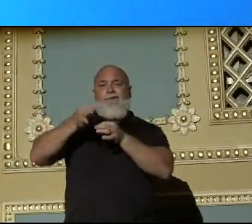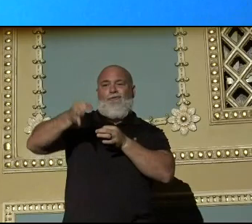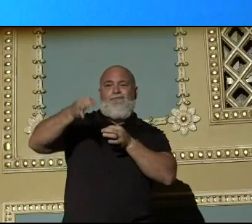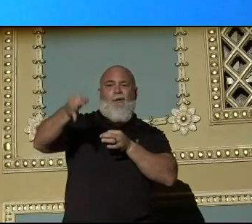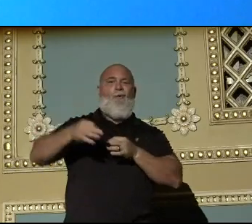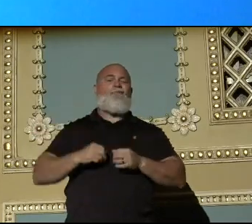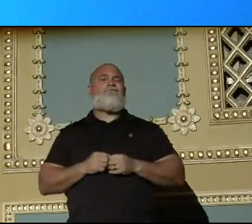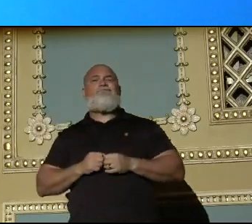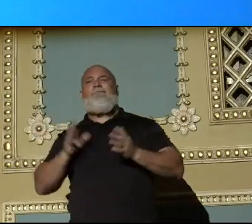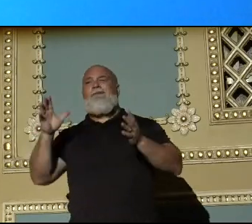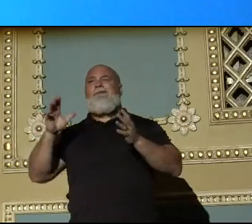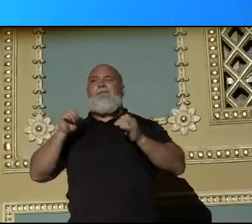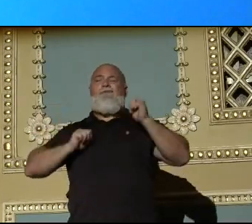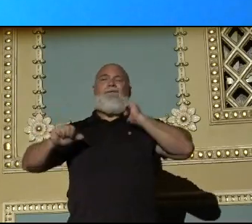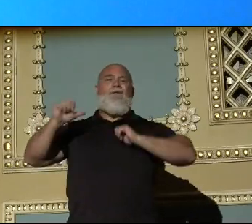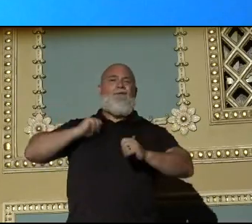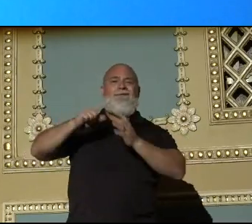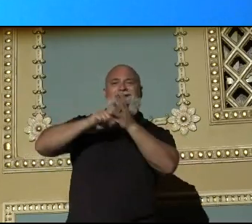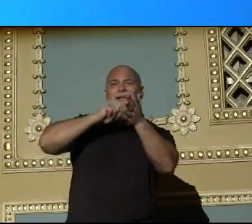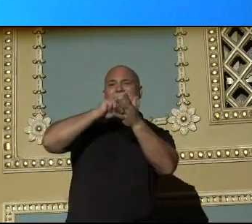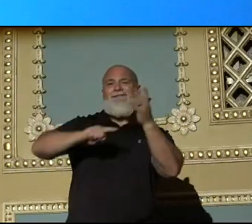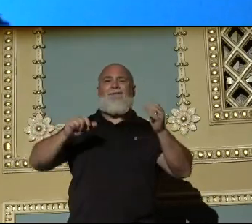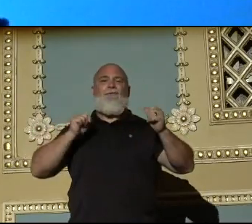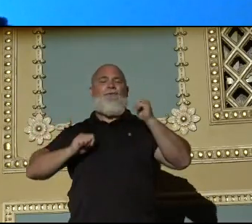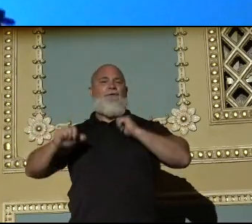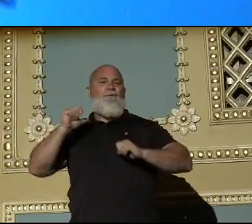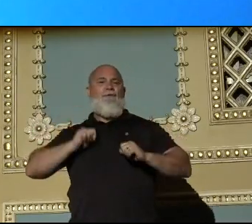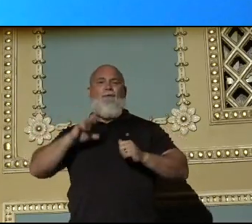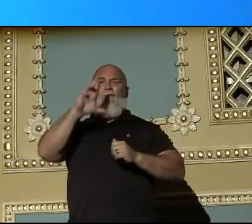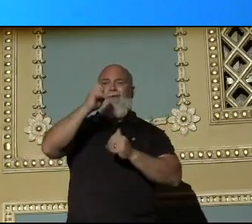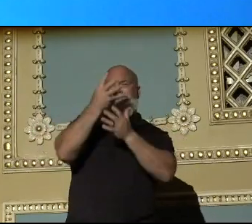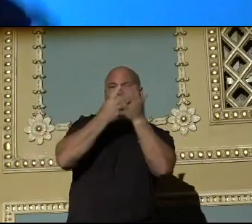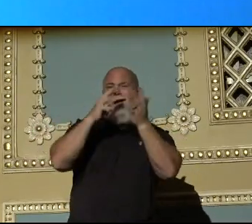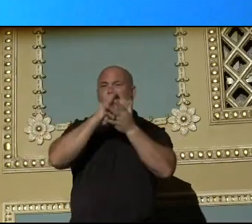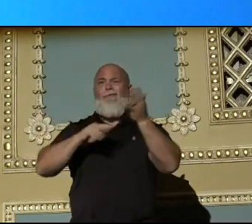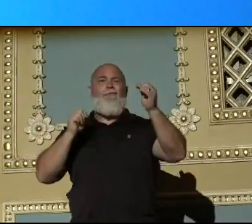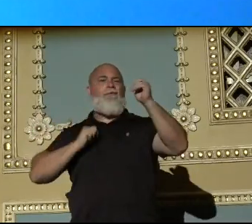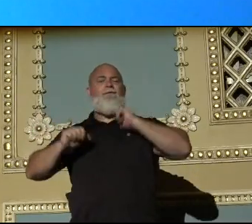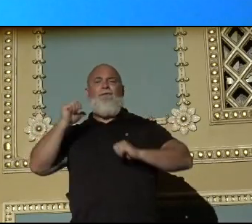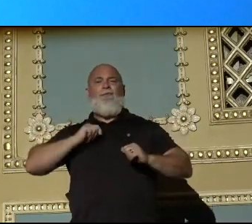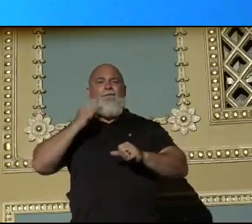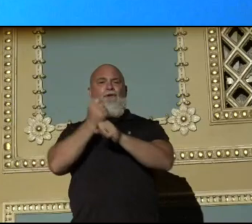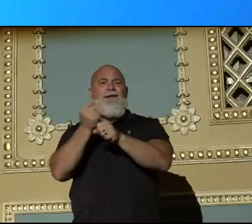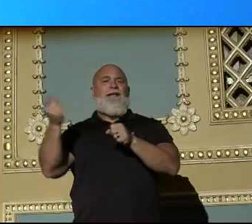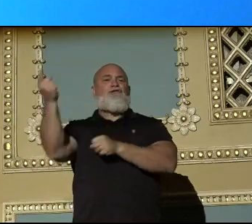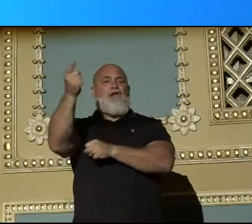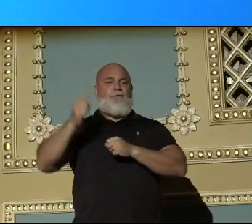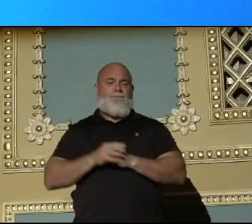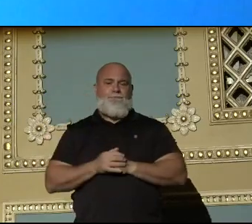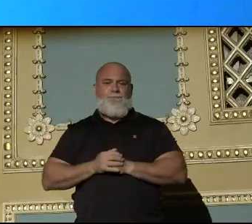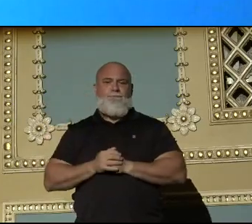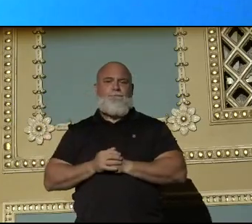postponed performances, we canceled performances, we rescheduled performances for next year.